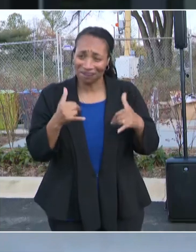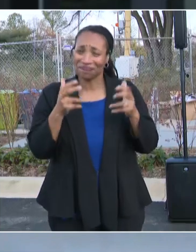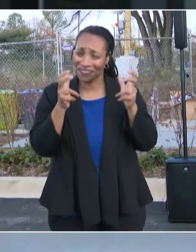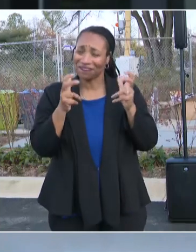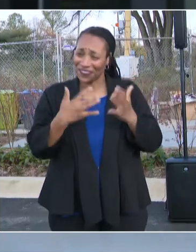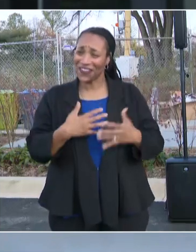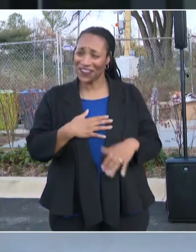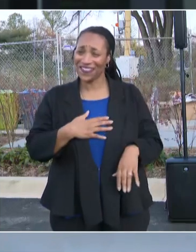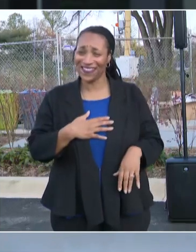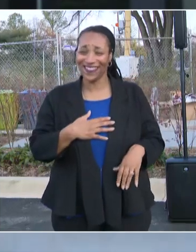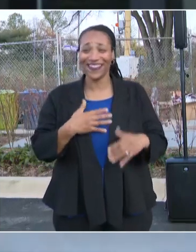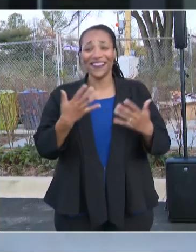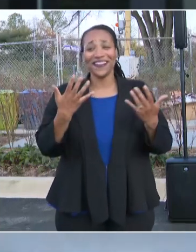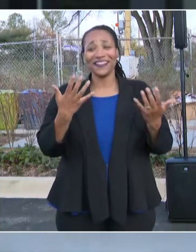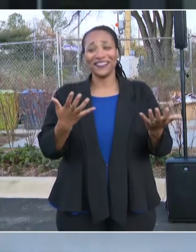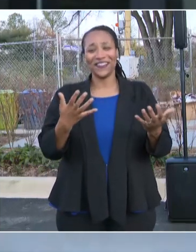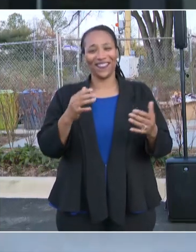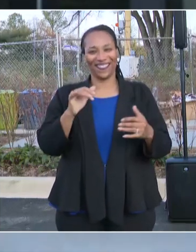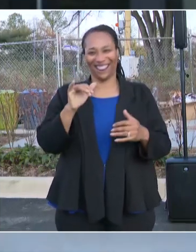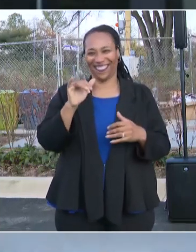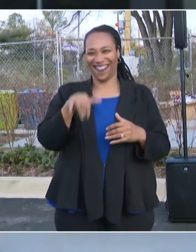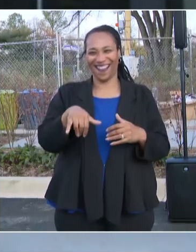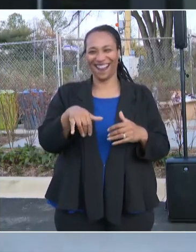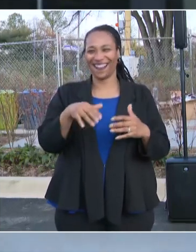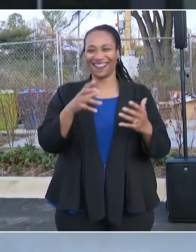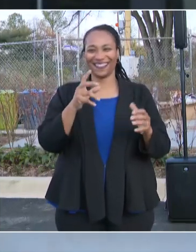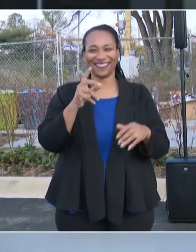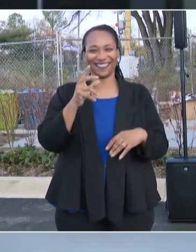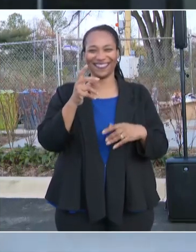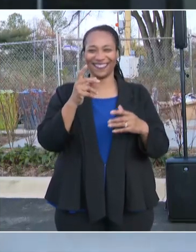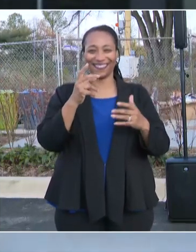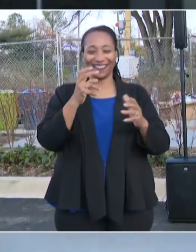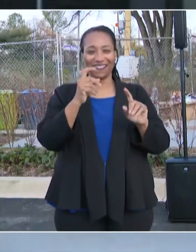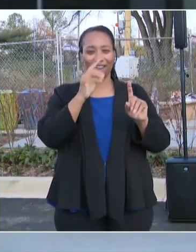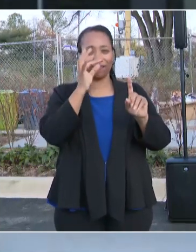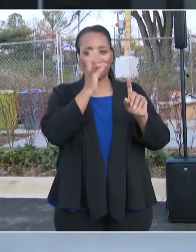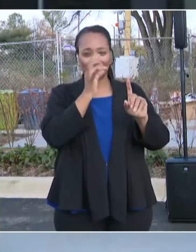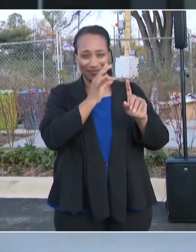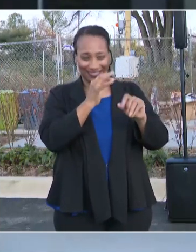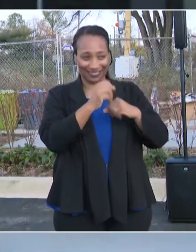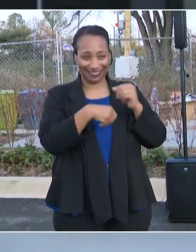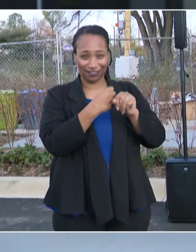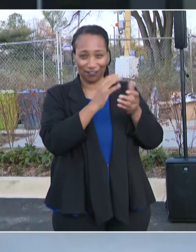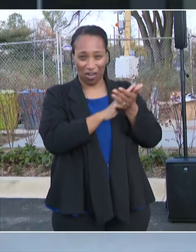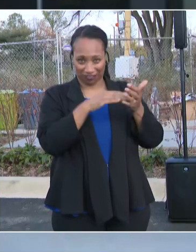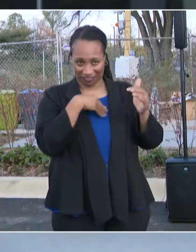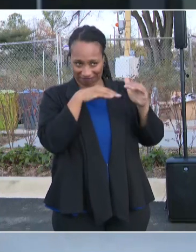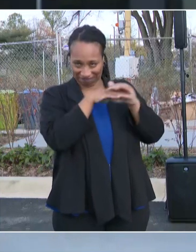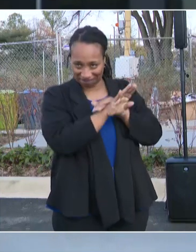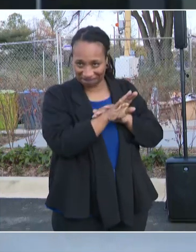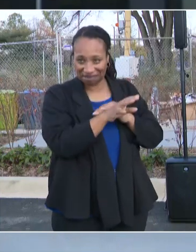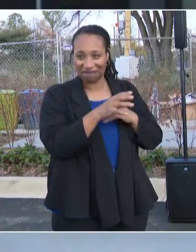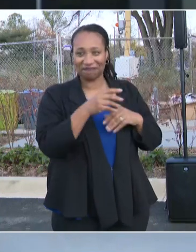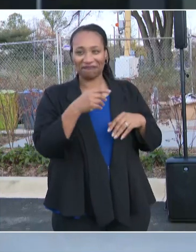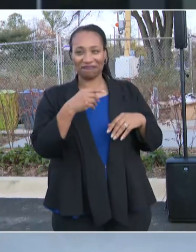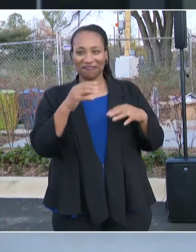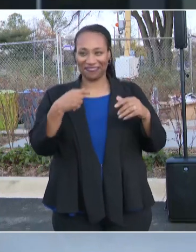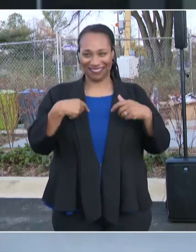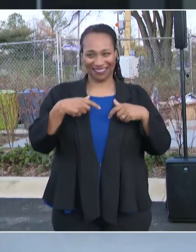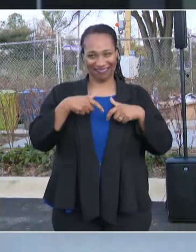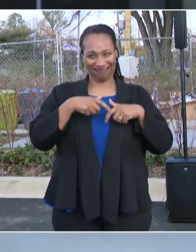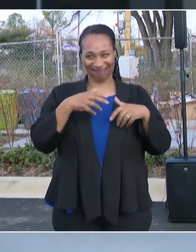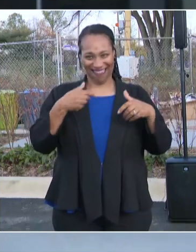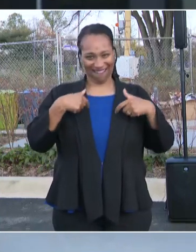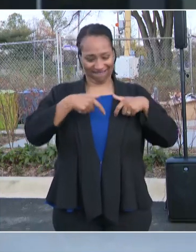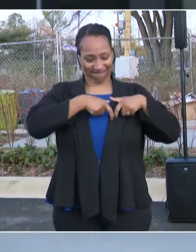you live in Southeast, you from Berry Farm. Like, you from Berry Farm? Like, nah, not necessarily, but we close. And this is a testament that